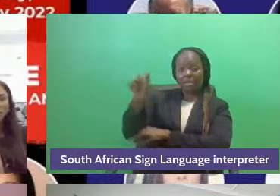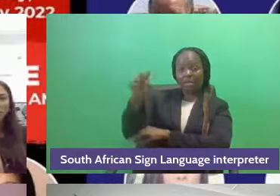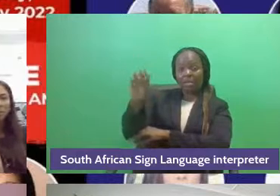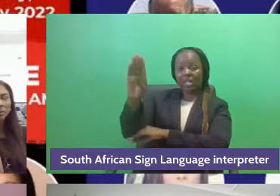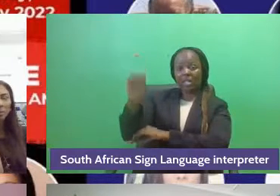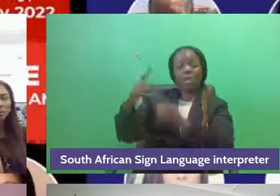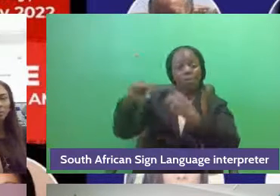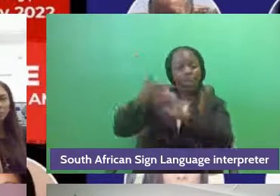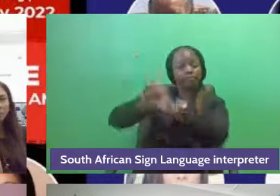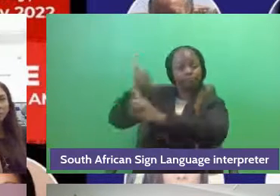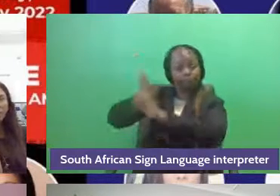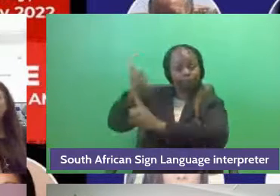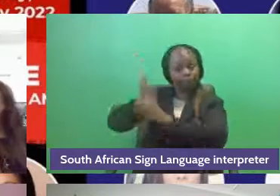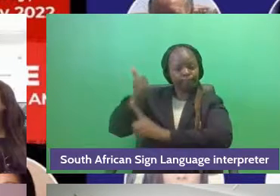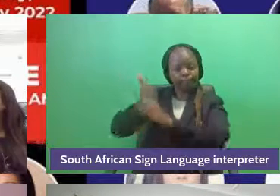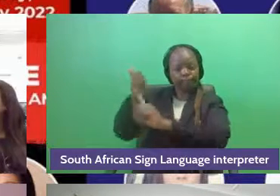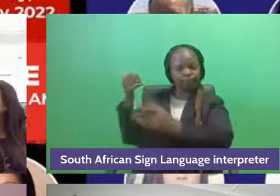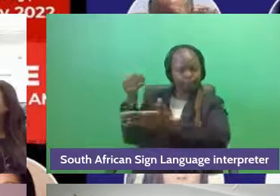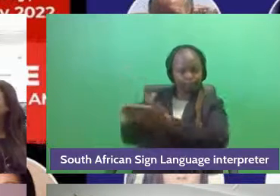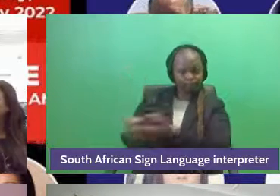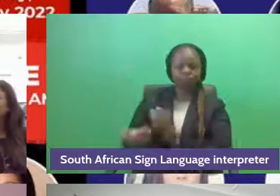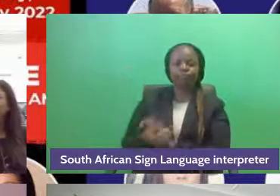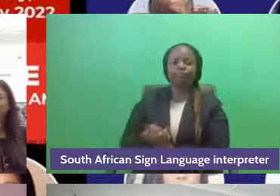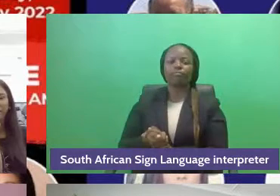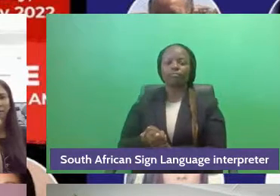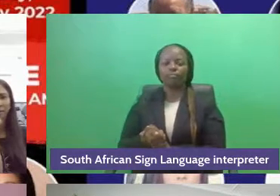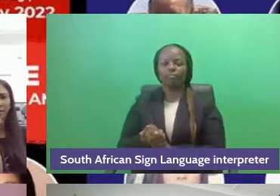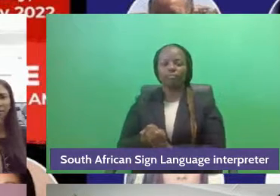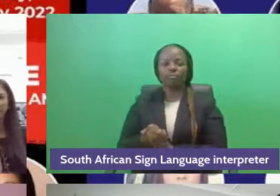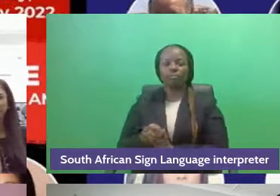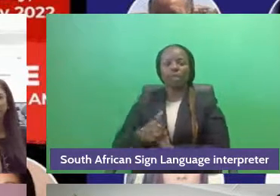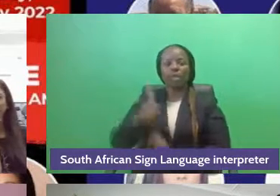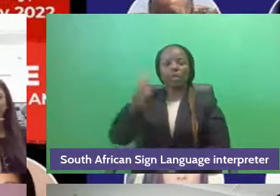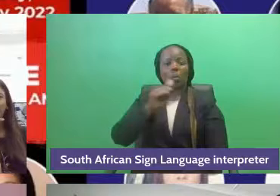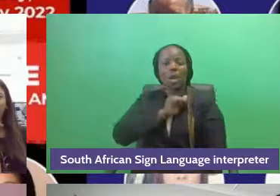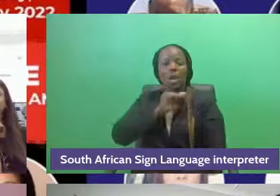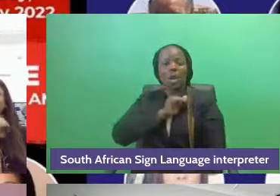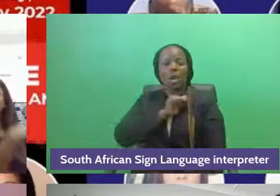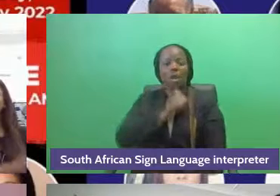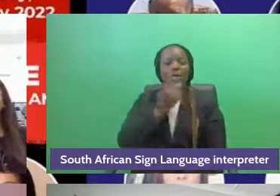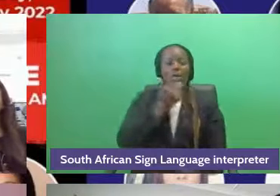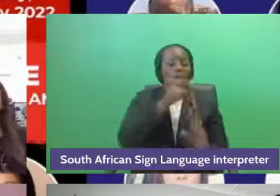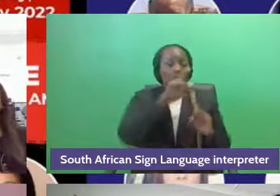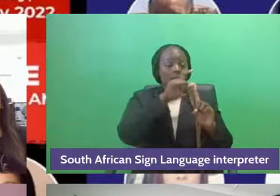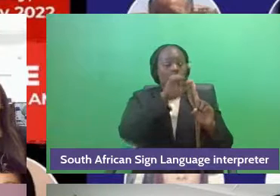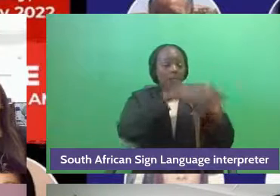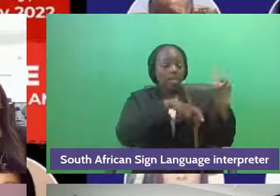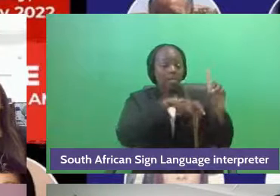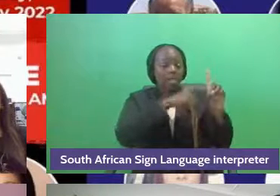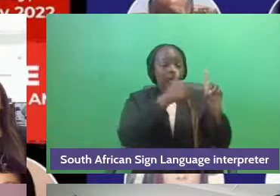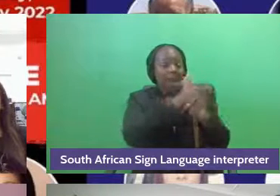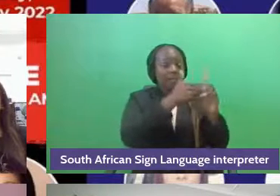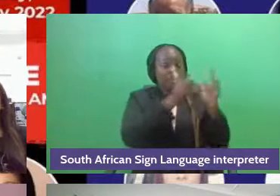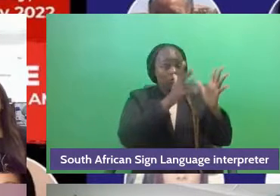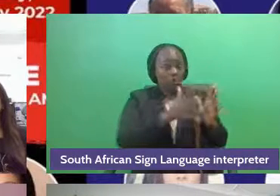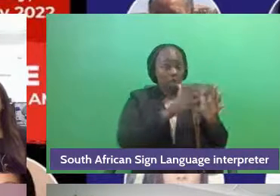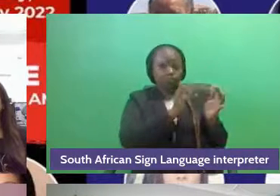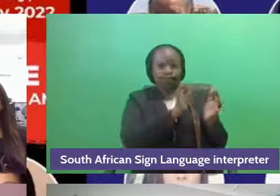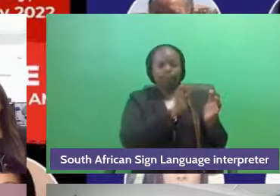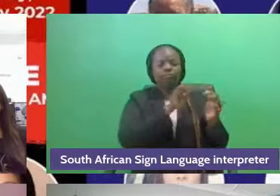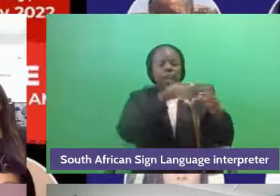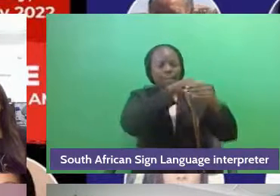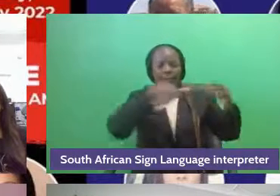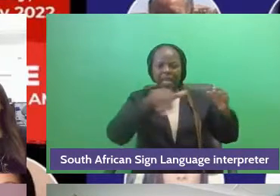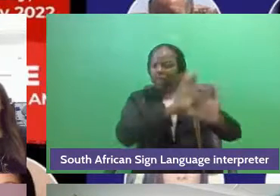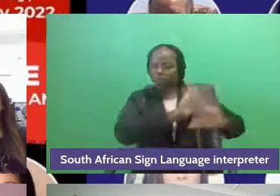case from day one. And fortunately, the perpetrator was denied bail and the case was